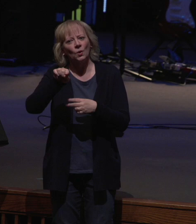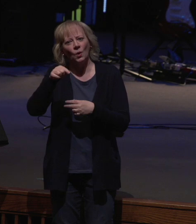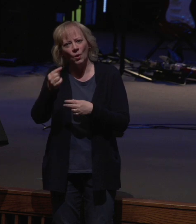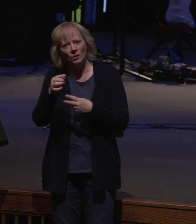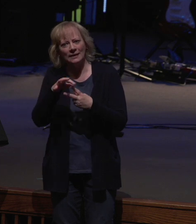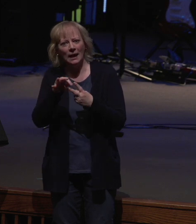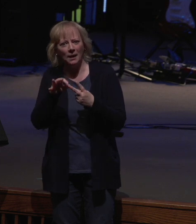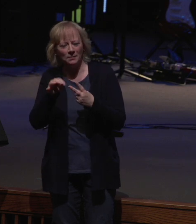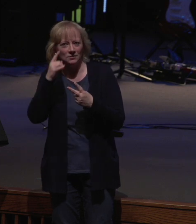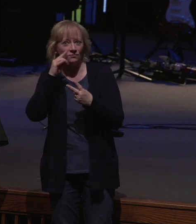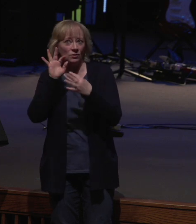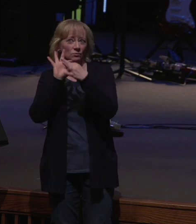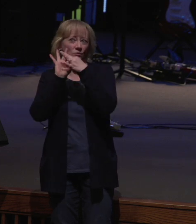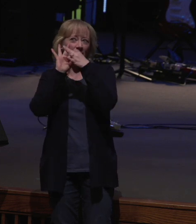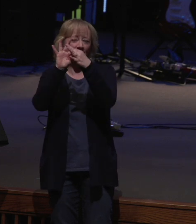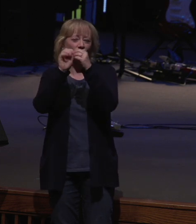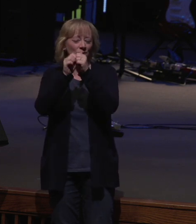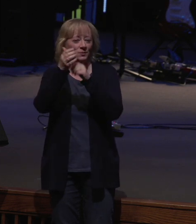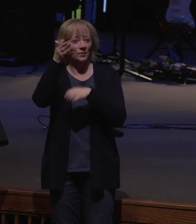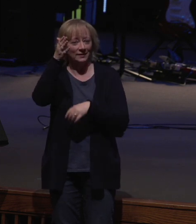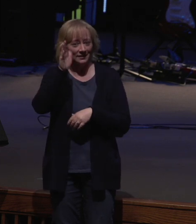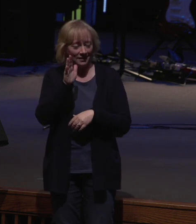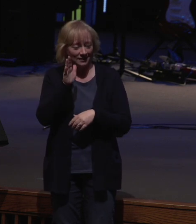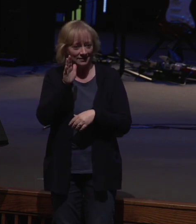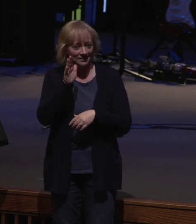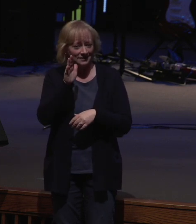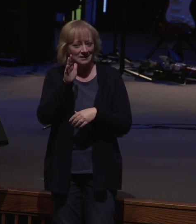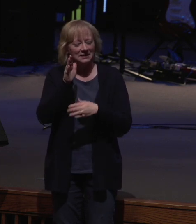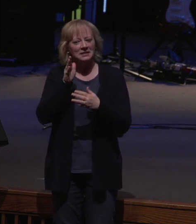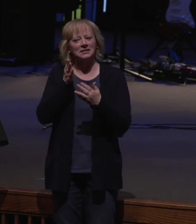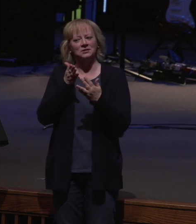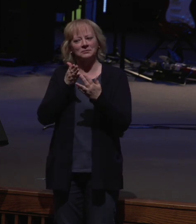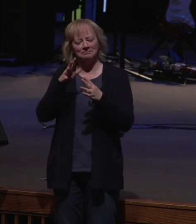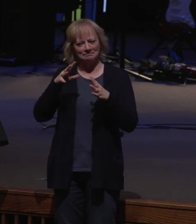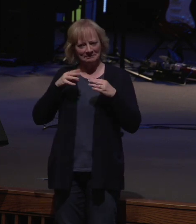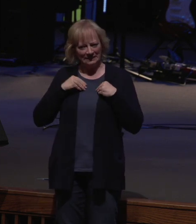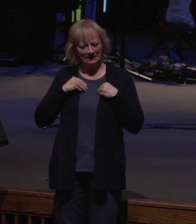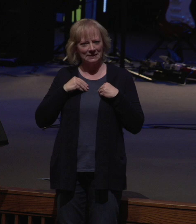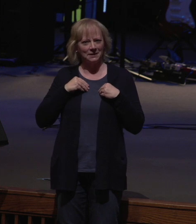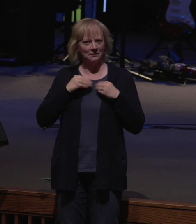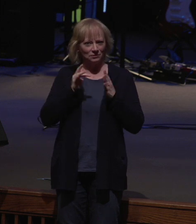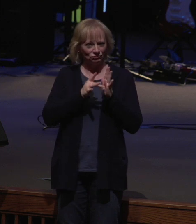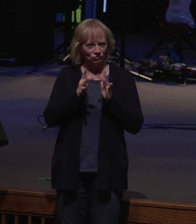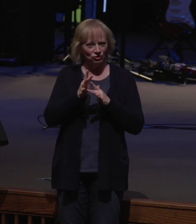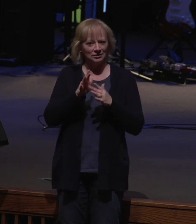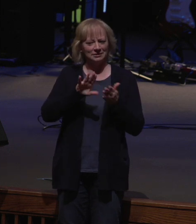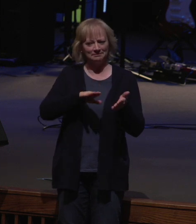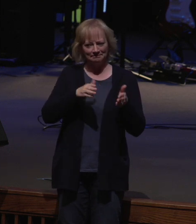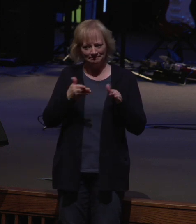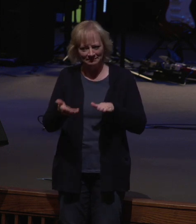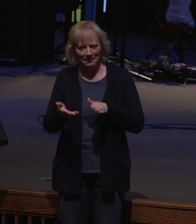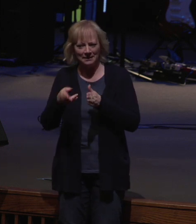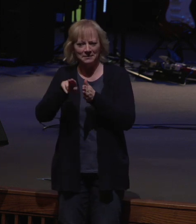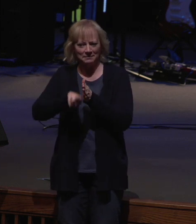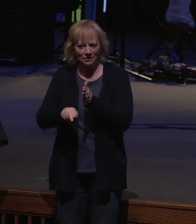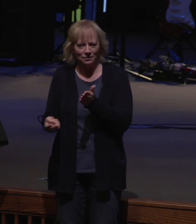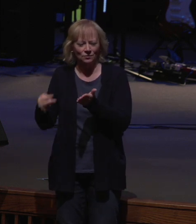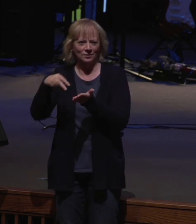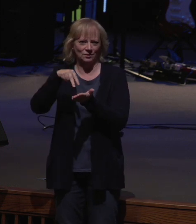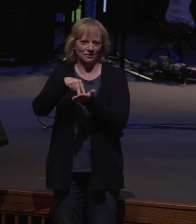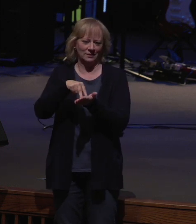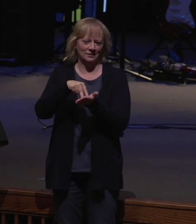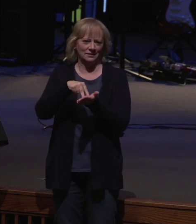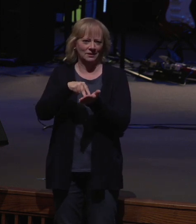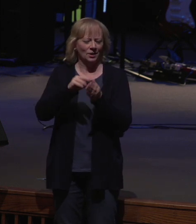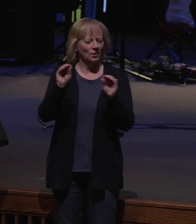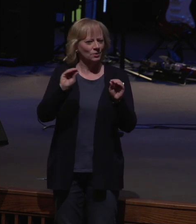your only option for a relationship with God is through the death, burial, and resurrection of Jesus Christ. There is no other